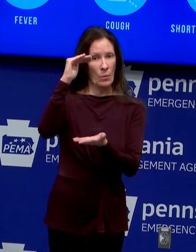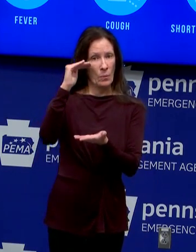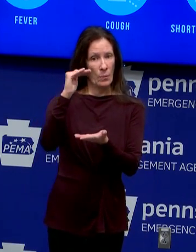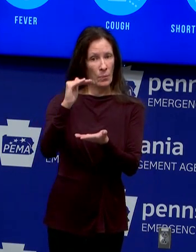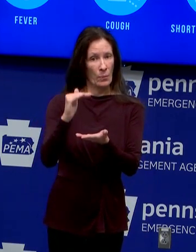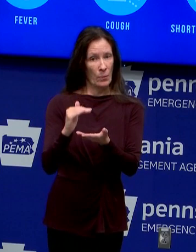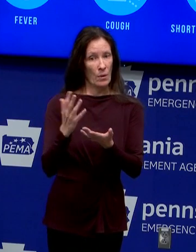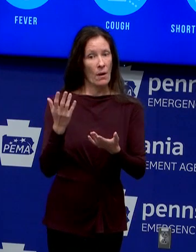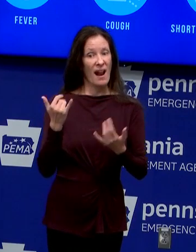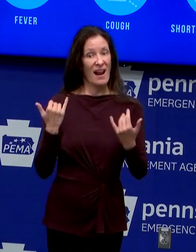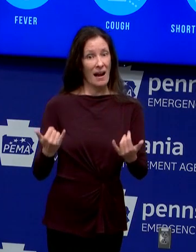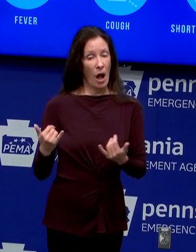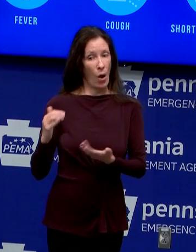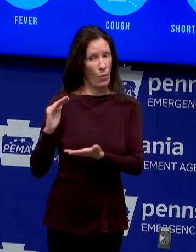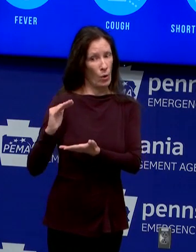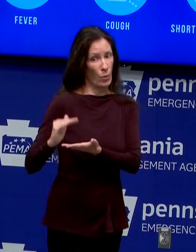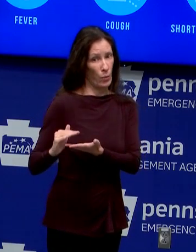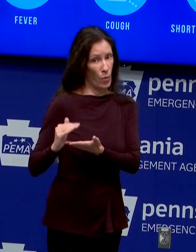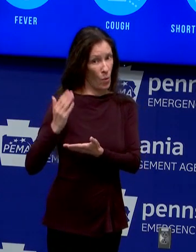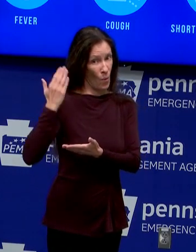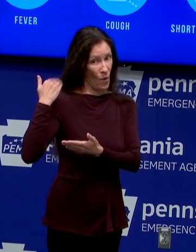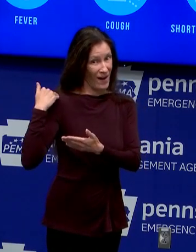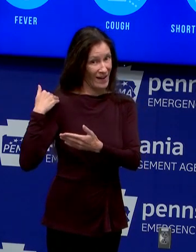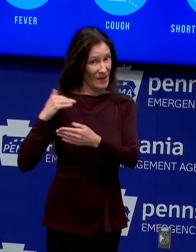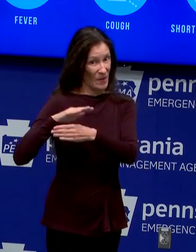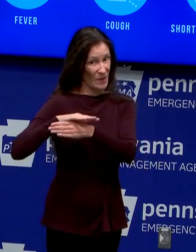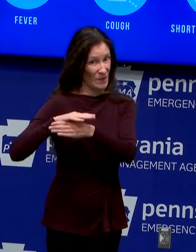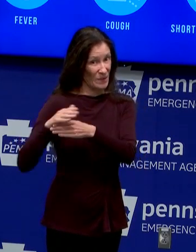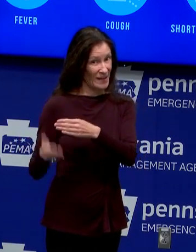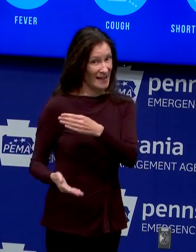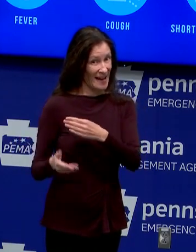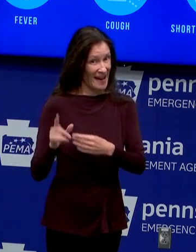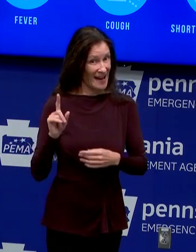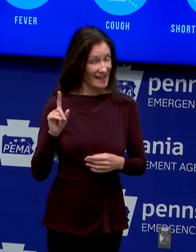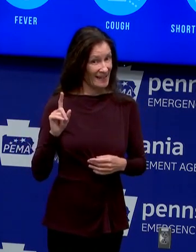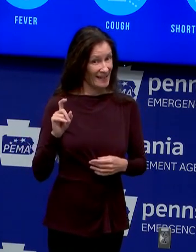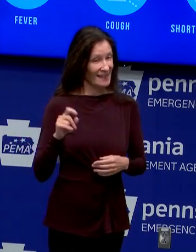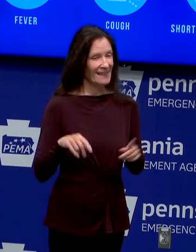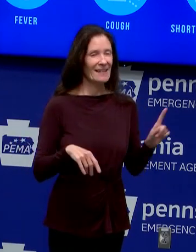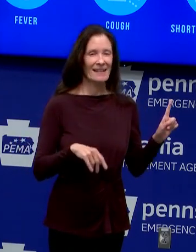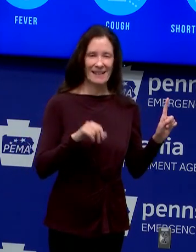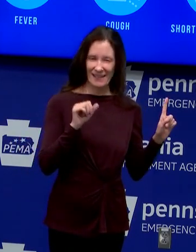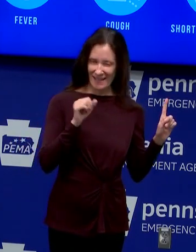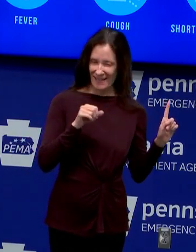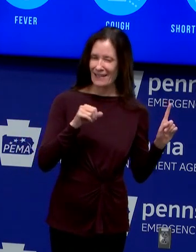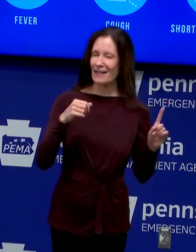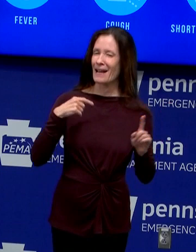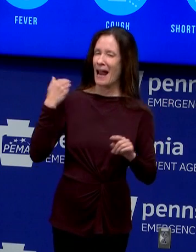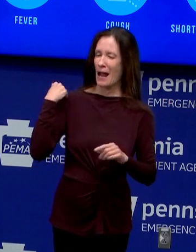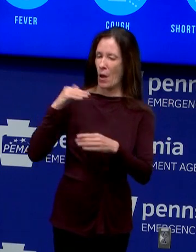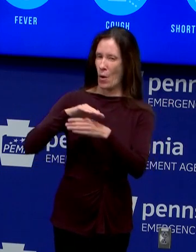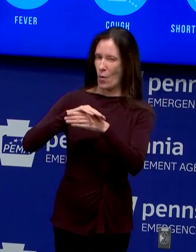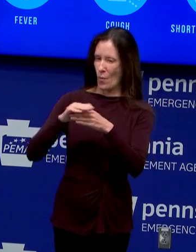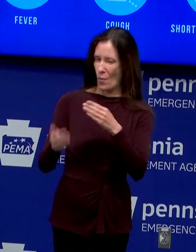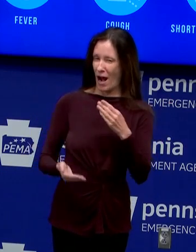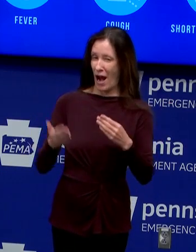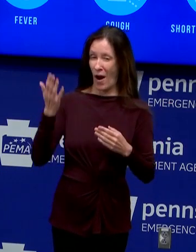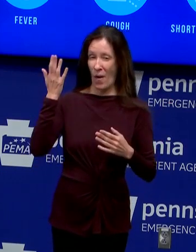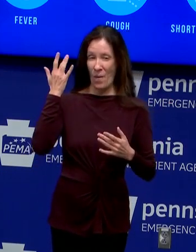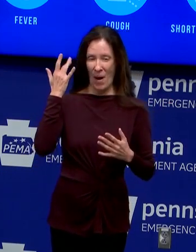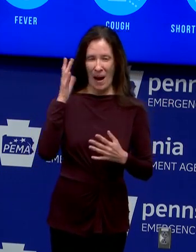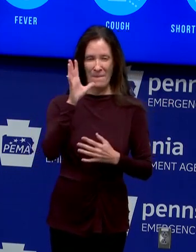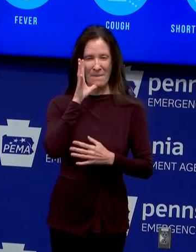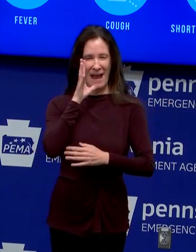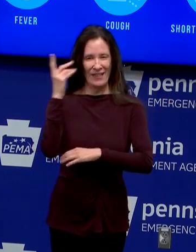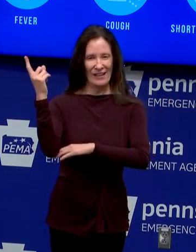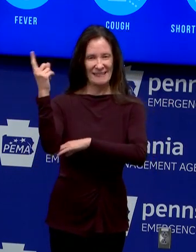weeks now, maybe months, that there tends to be decreased reporting on the weekend, especially if there's a holiday, and yesterday was Mother's Day.